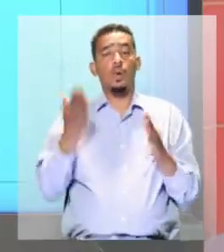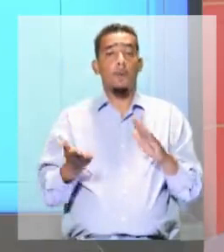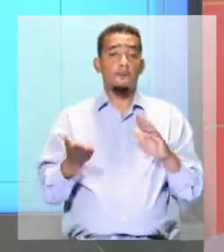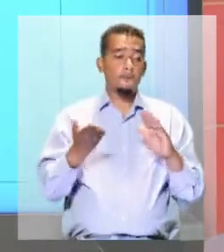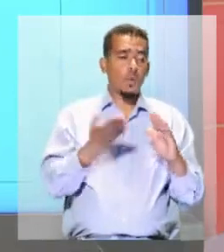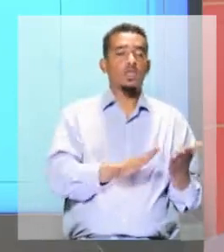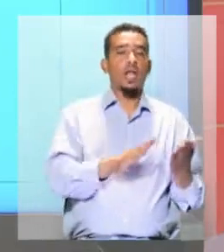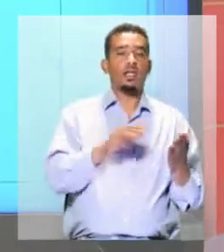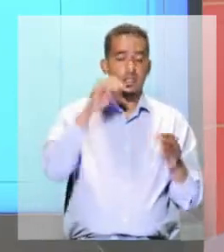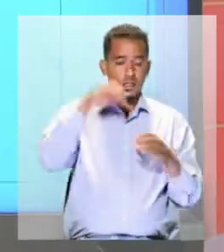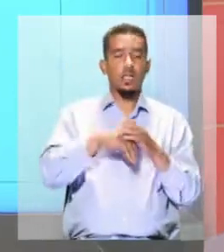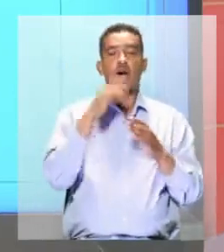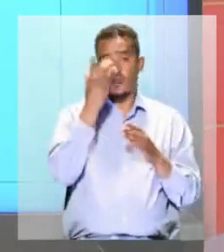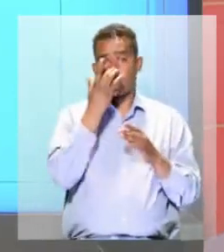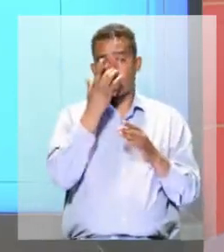in Africa?